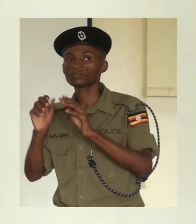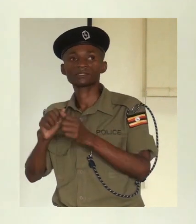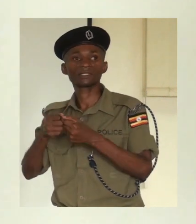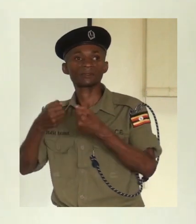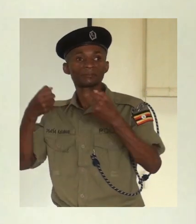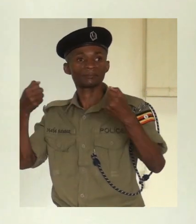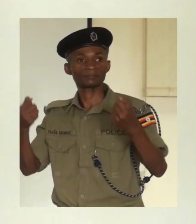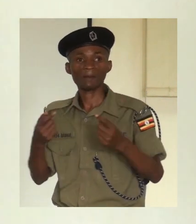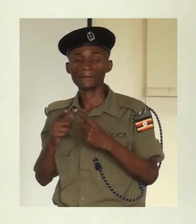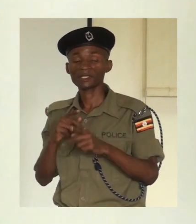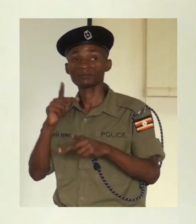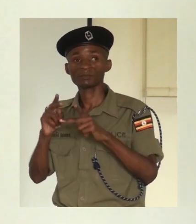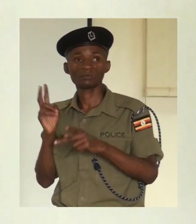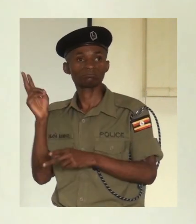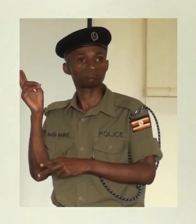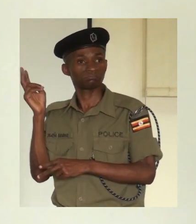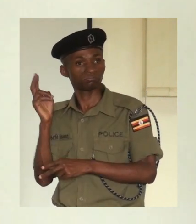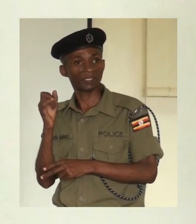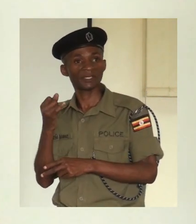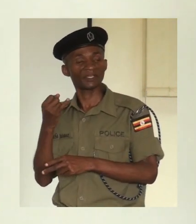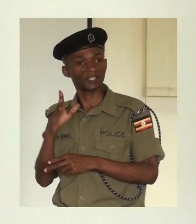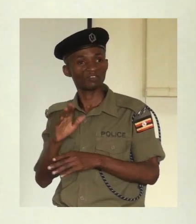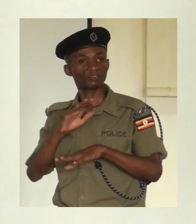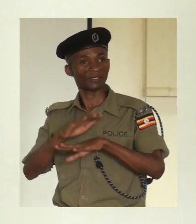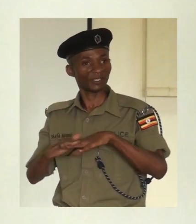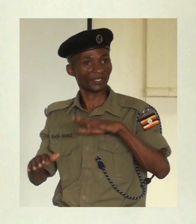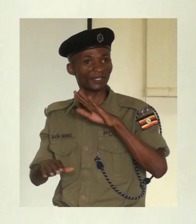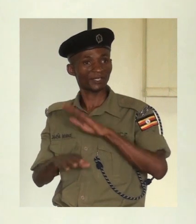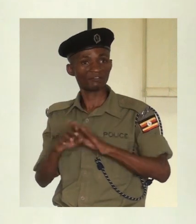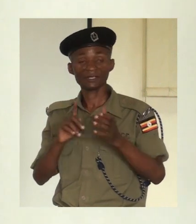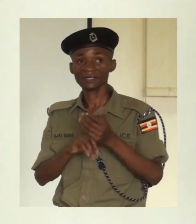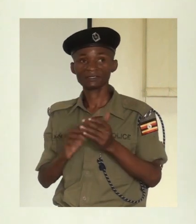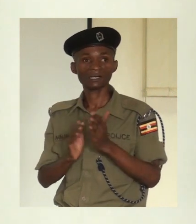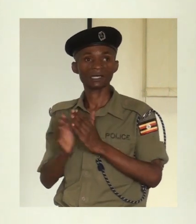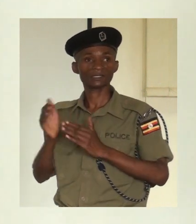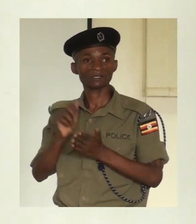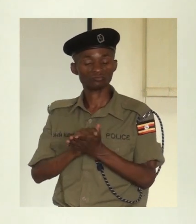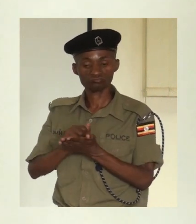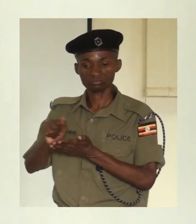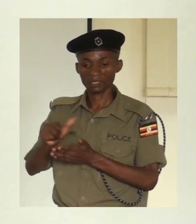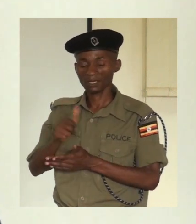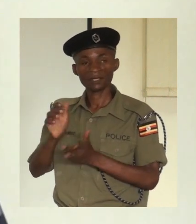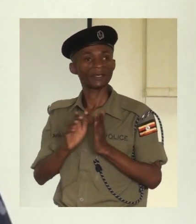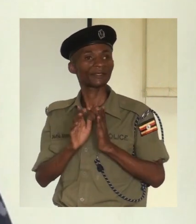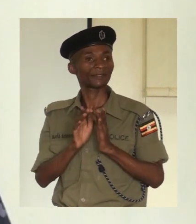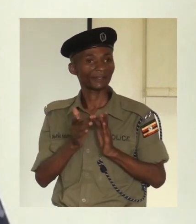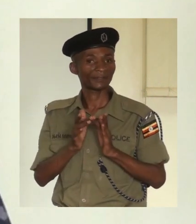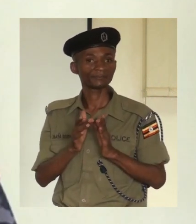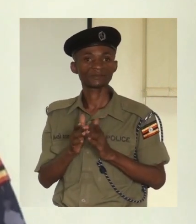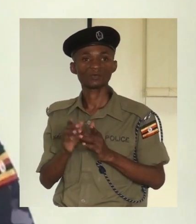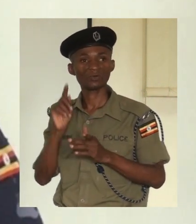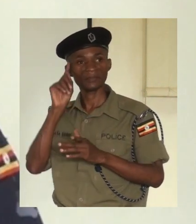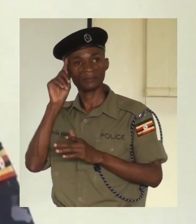but for listeners who didn't get access to the print and probably these other digital platforms, we